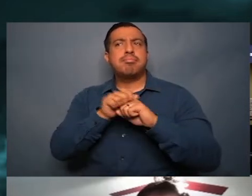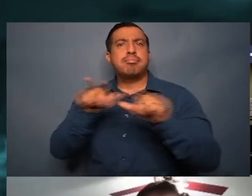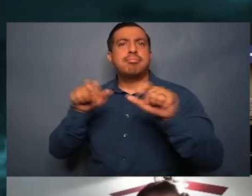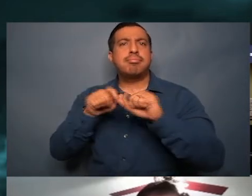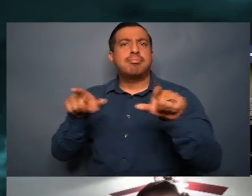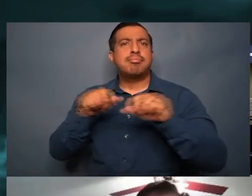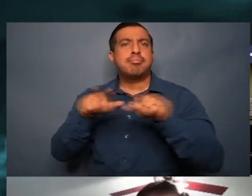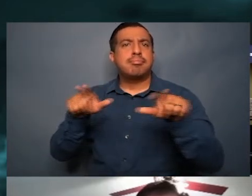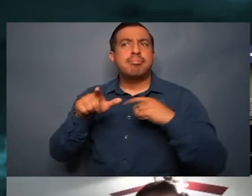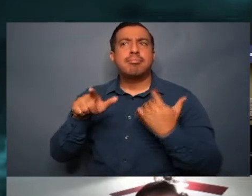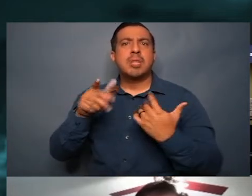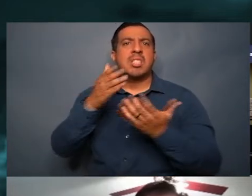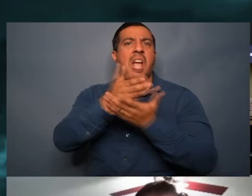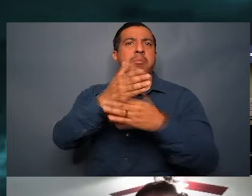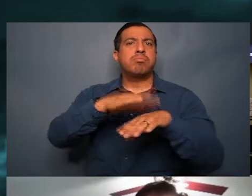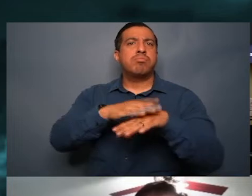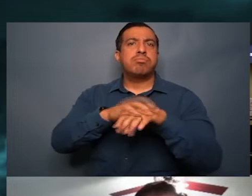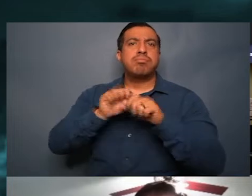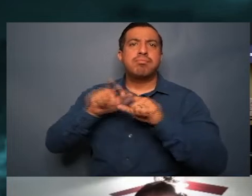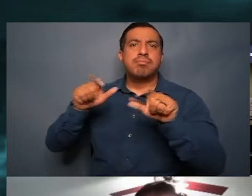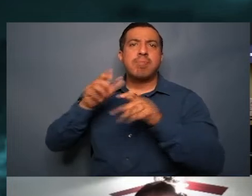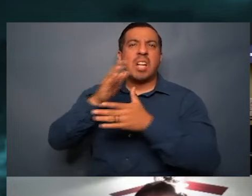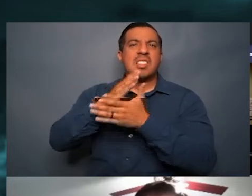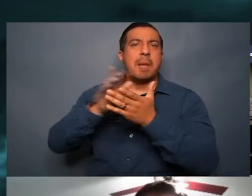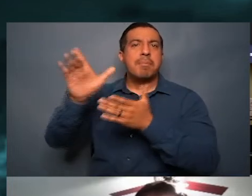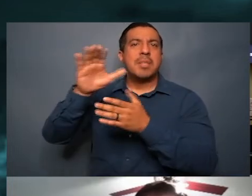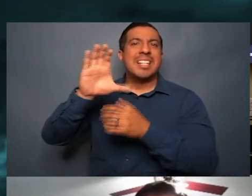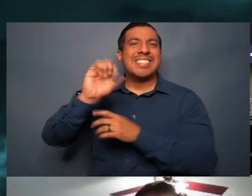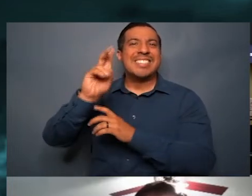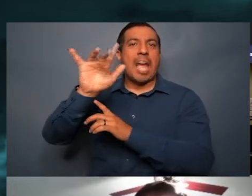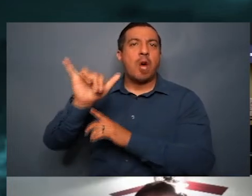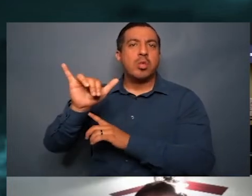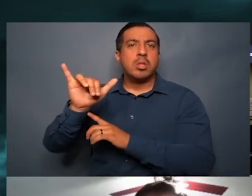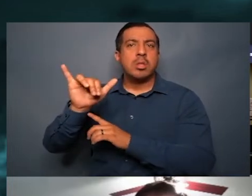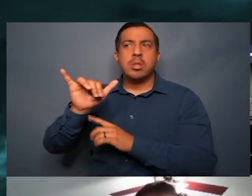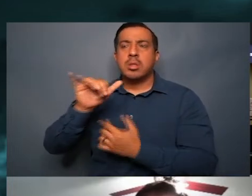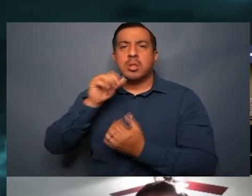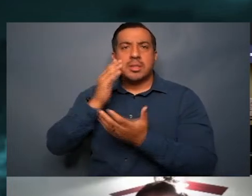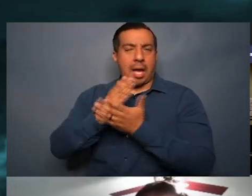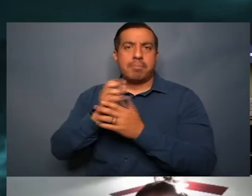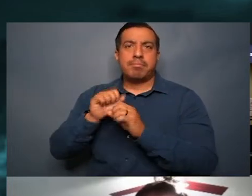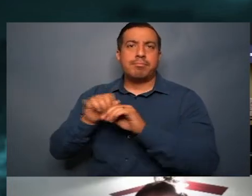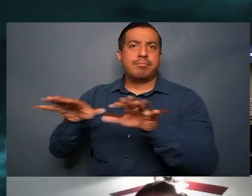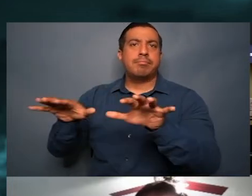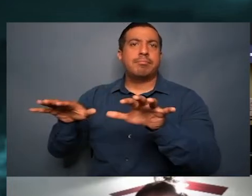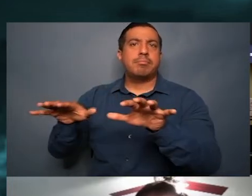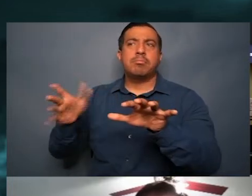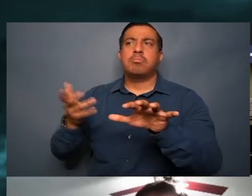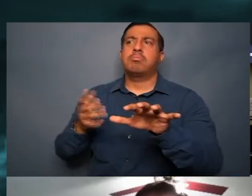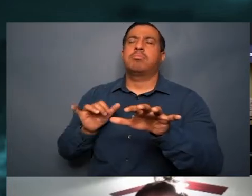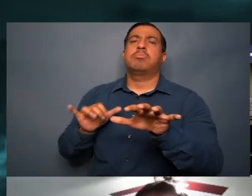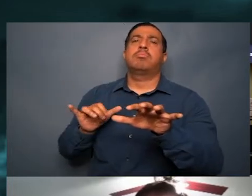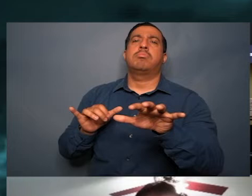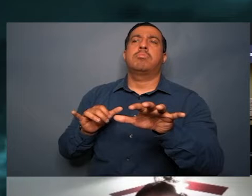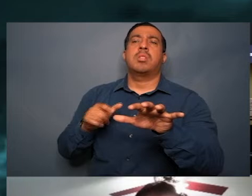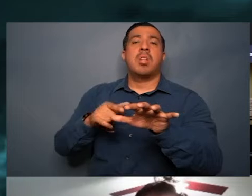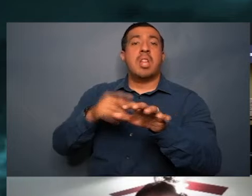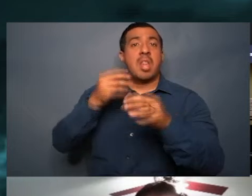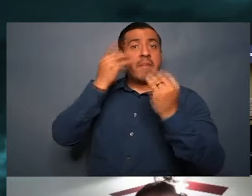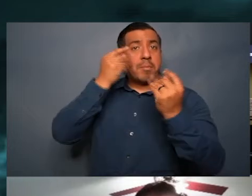start putting out warnings for parts of counties. And then they allowed that information to be used in